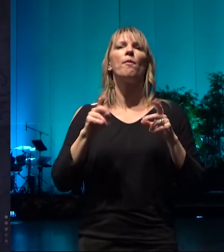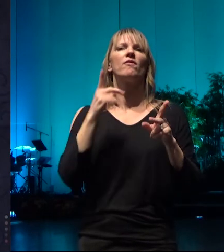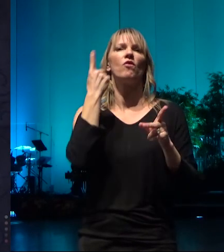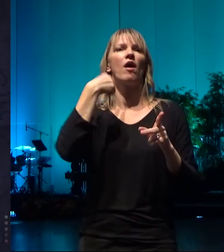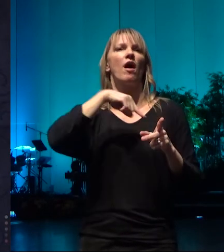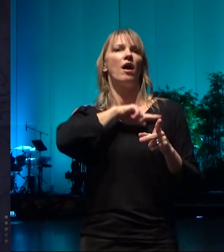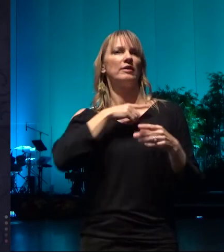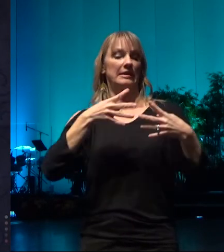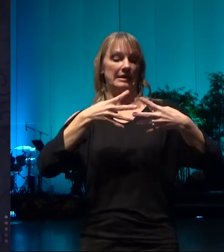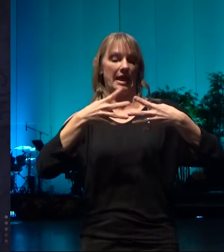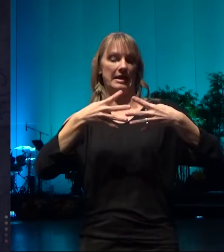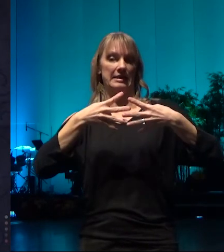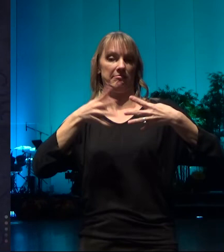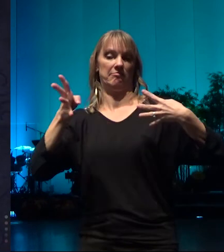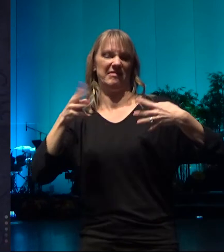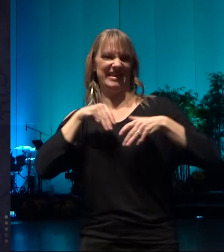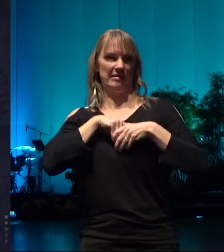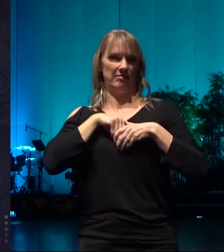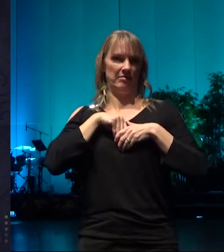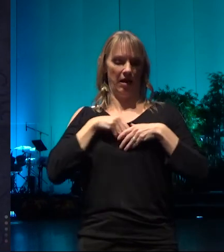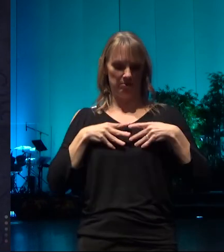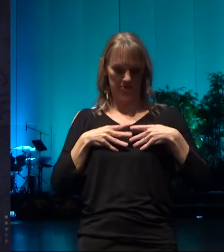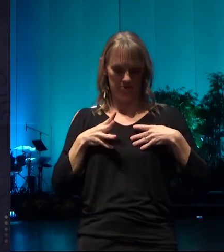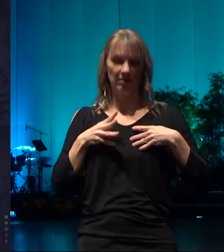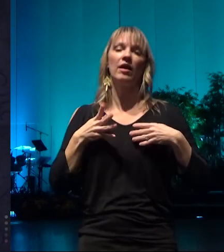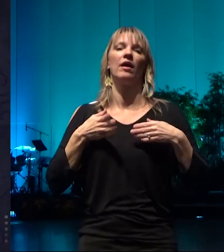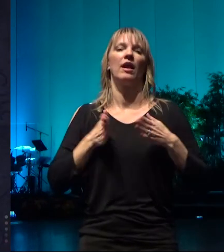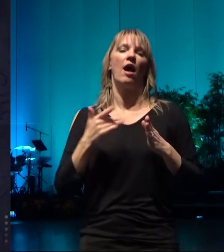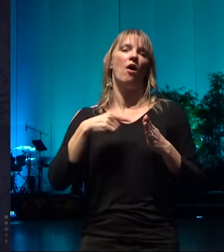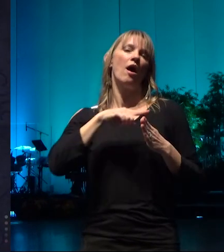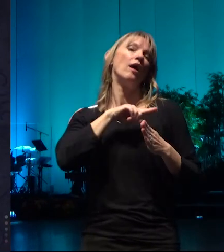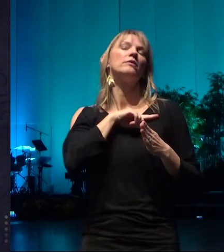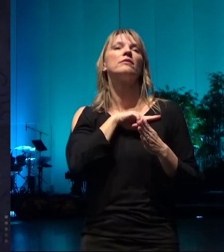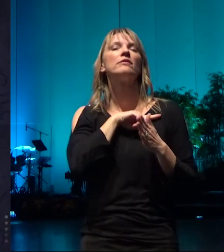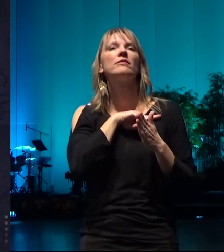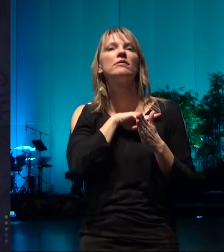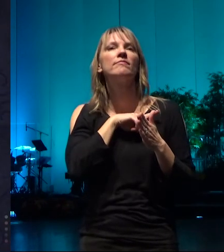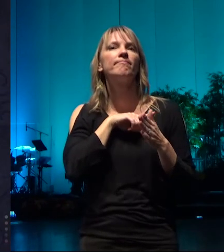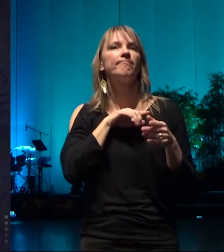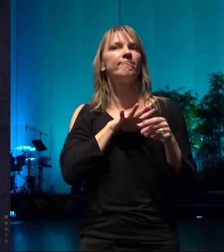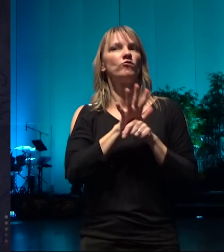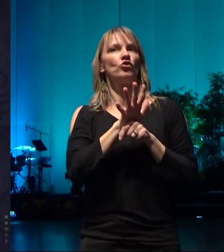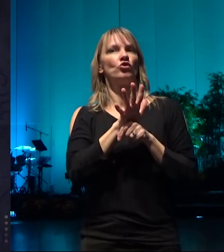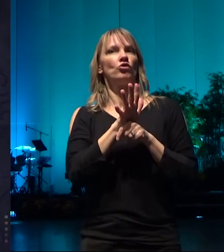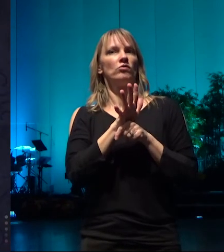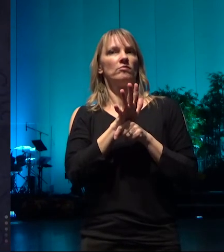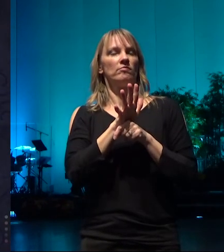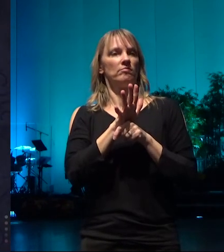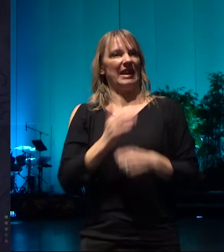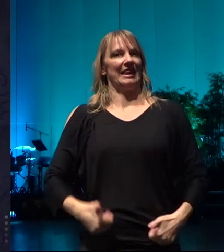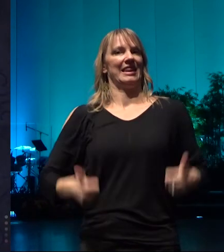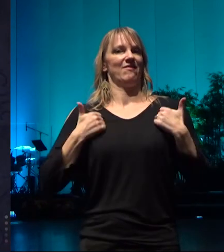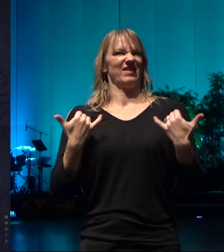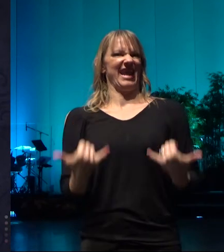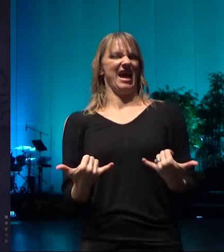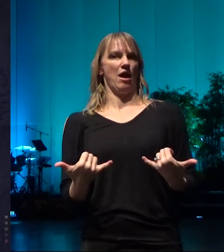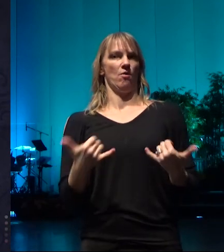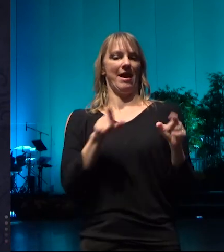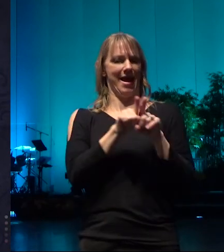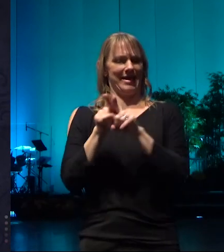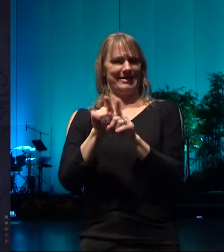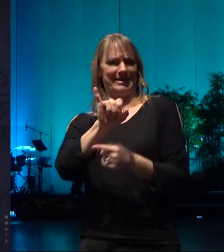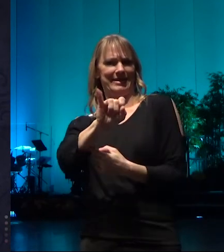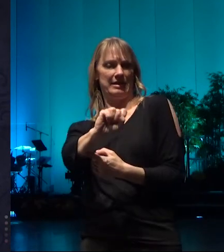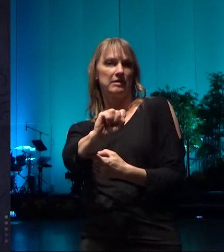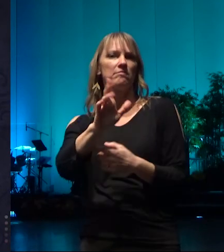to walk through gates that are interior gates of beingness that allow us to fully inhabit this now moment just